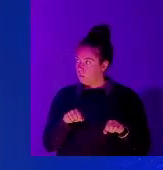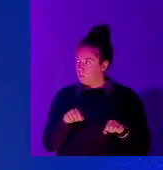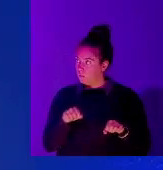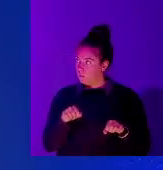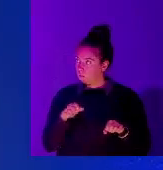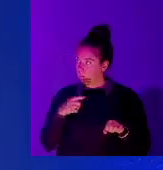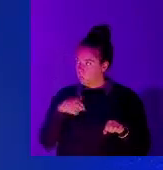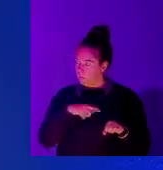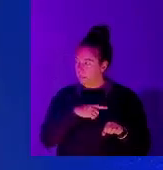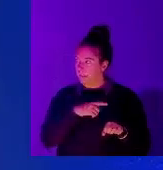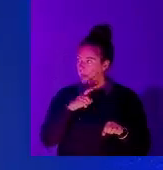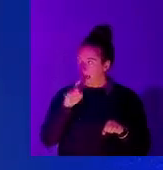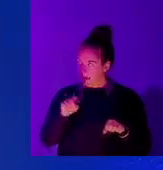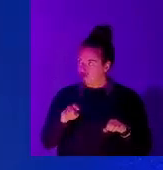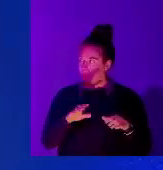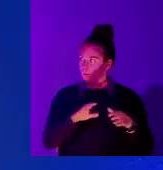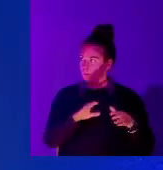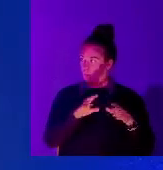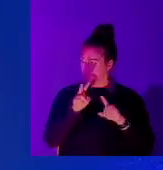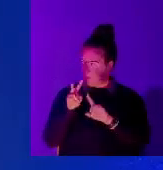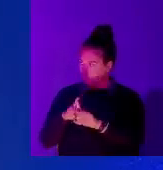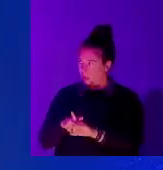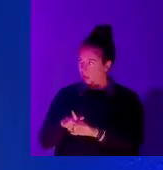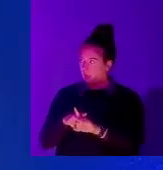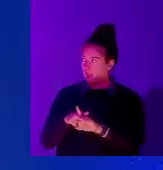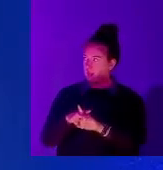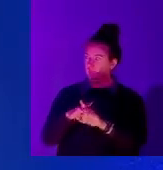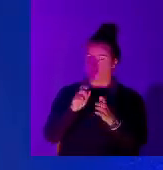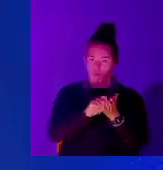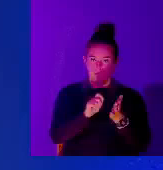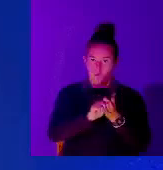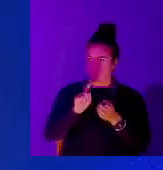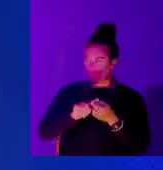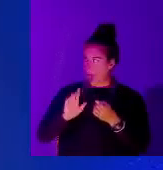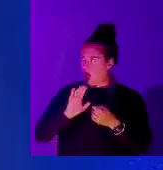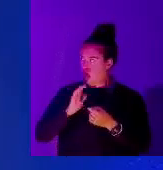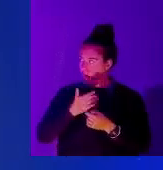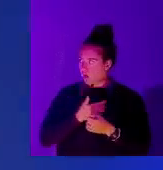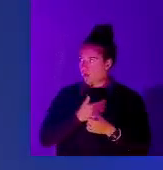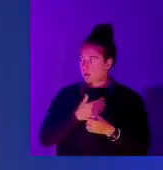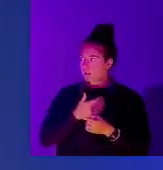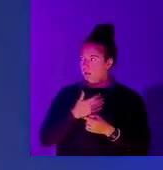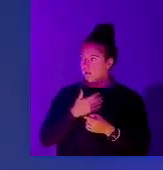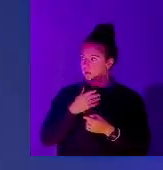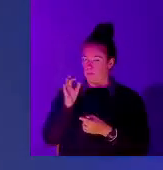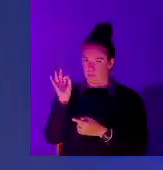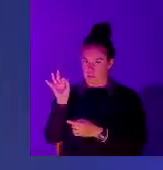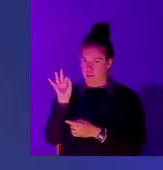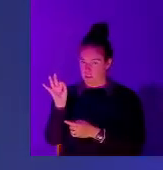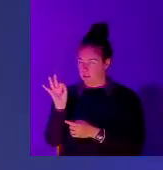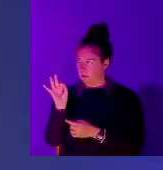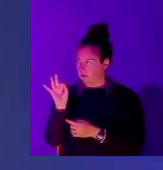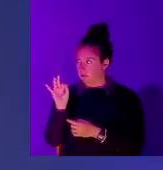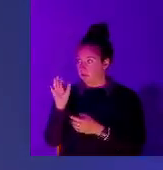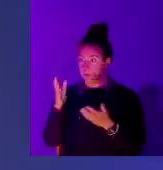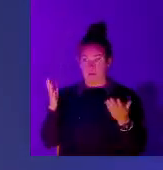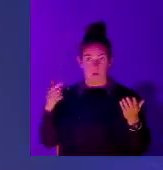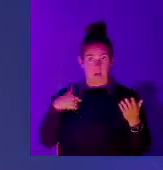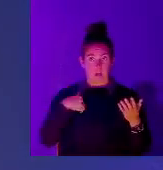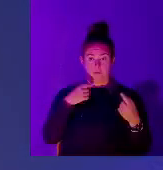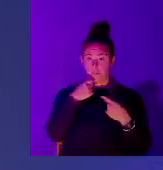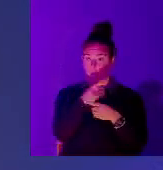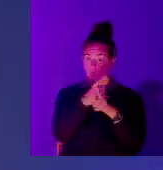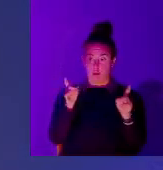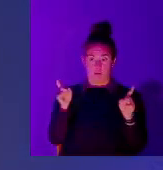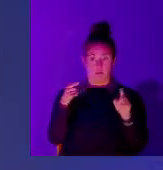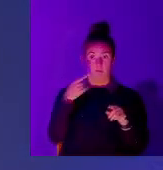understandings and interpretations. And I have to tell you, I think I've said this before from the pulpit,